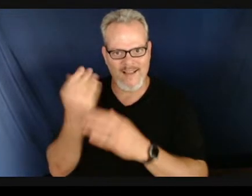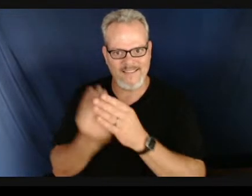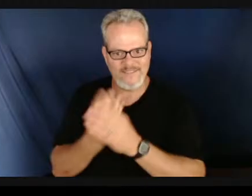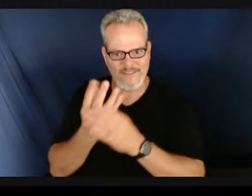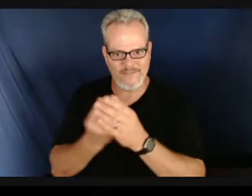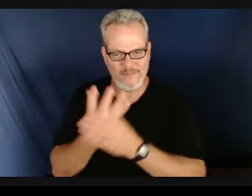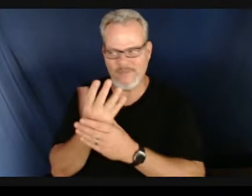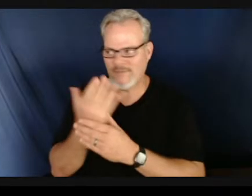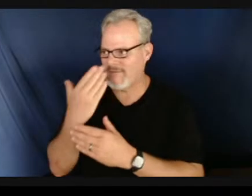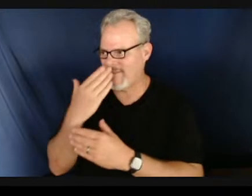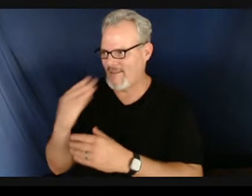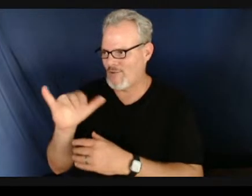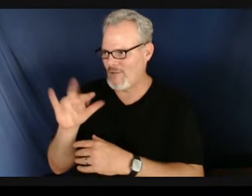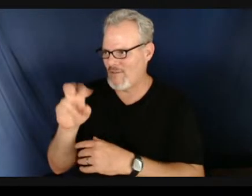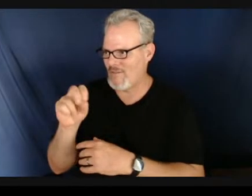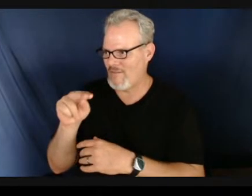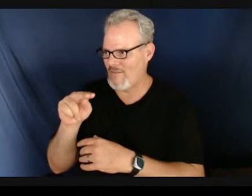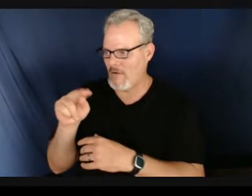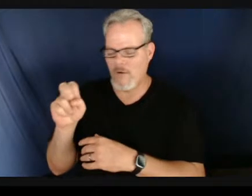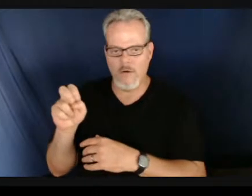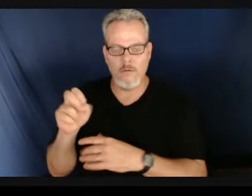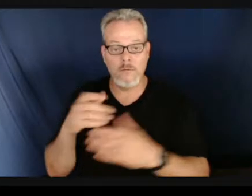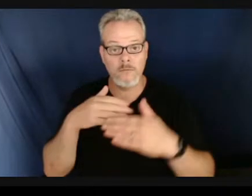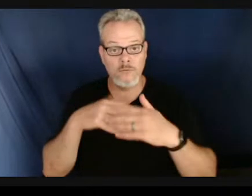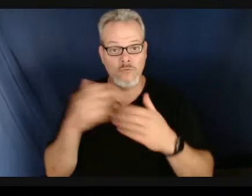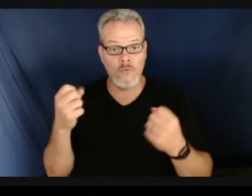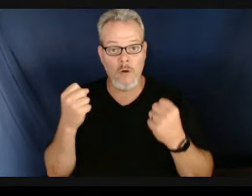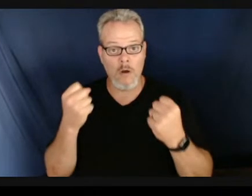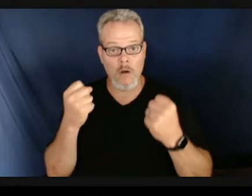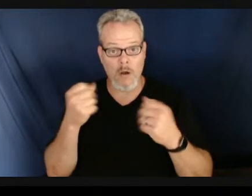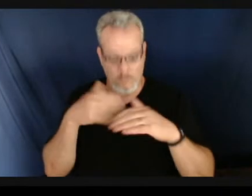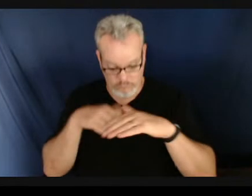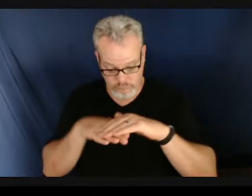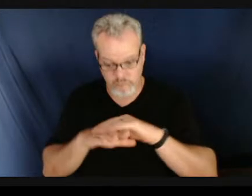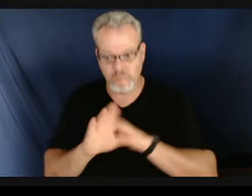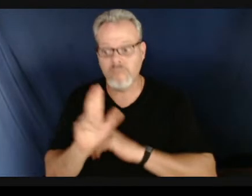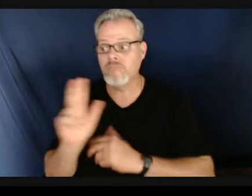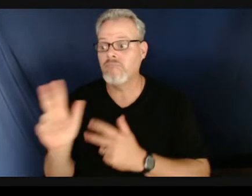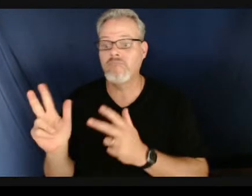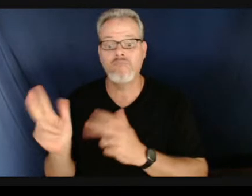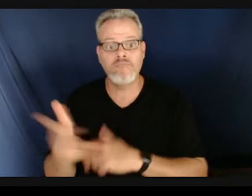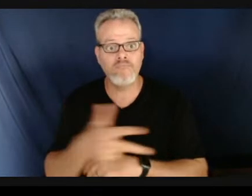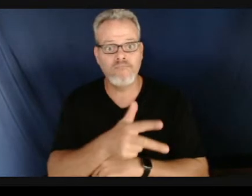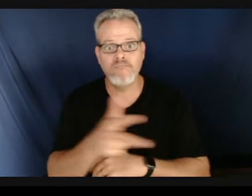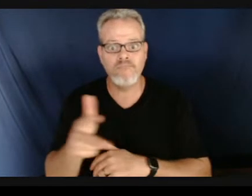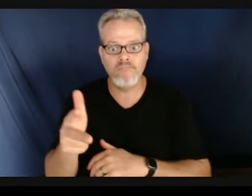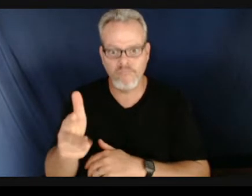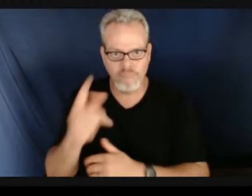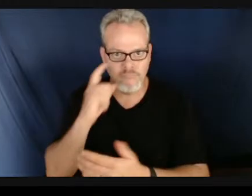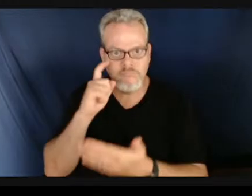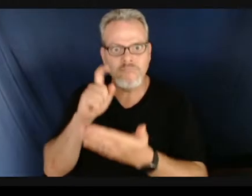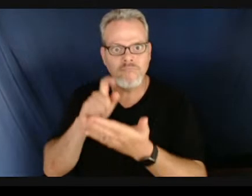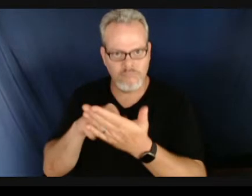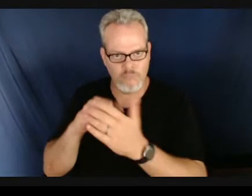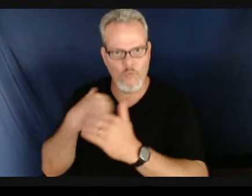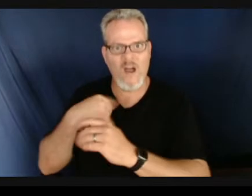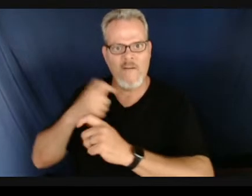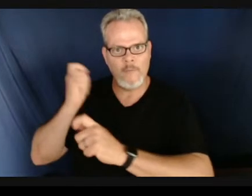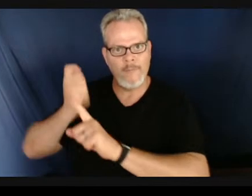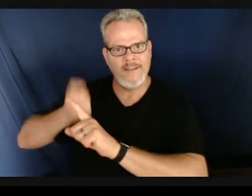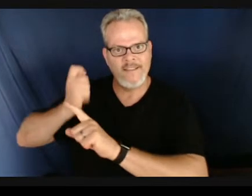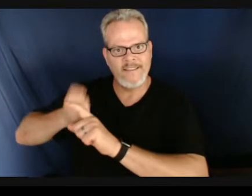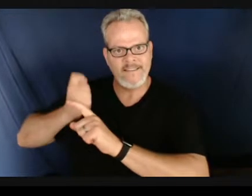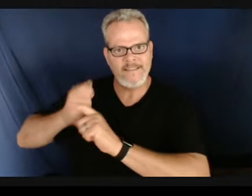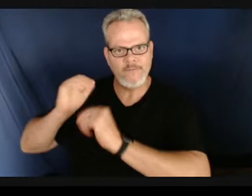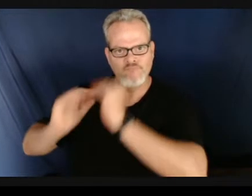going in the park, know that there's construction going on all the time. This is at the entrance. It could be there. It might not